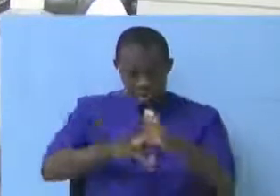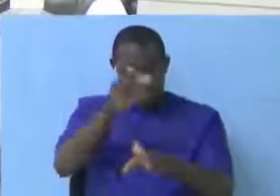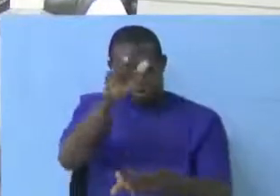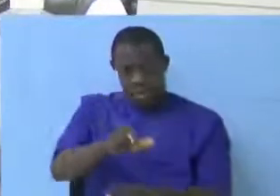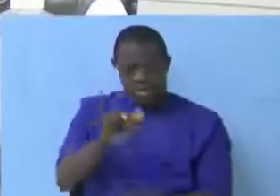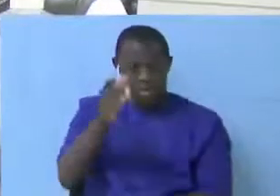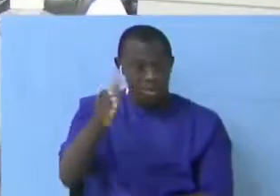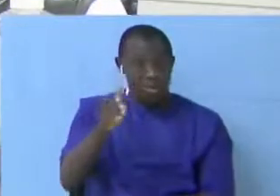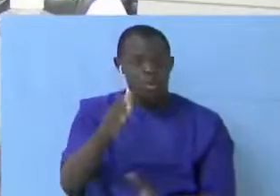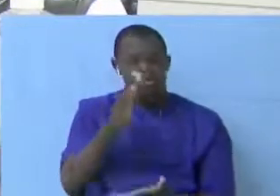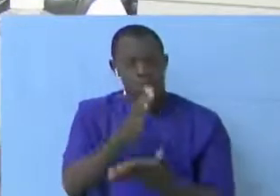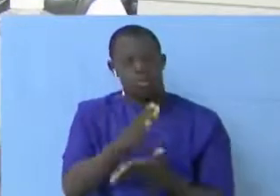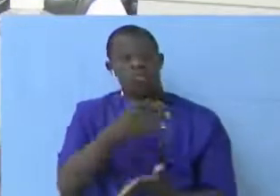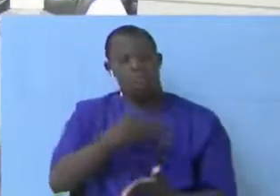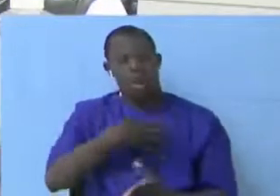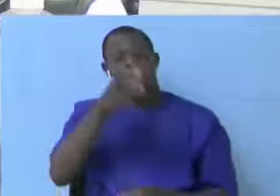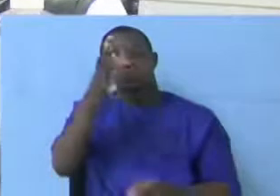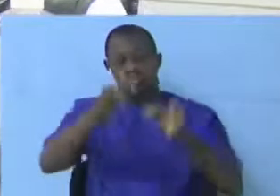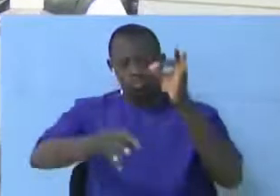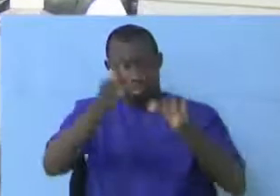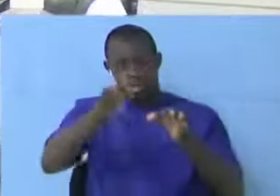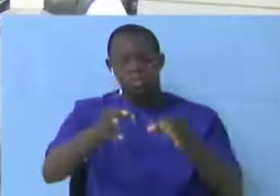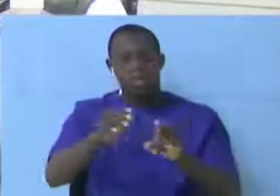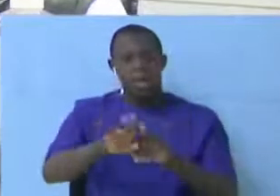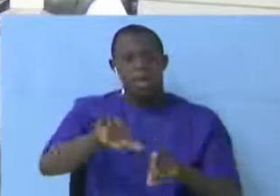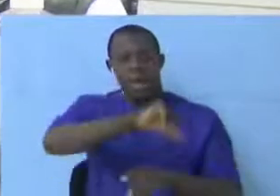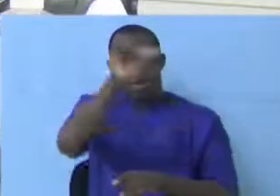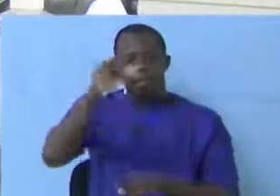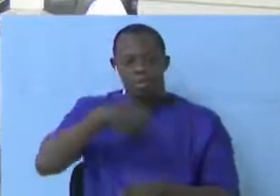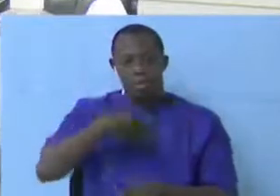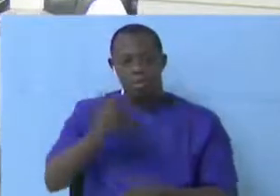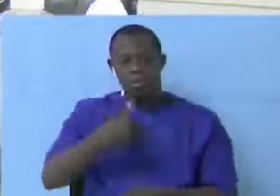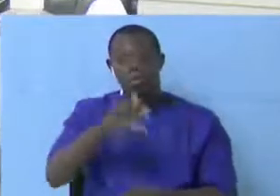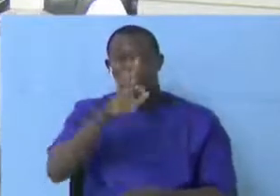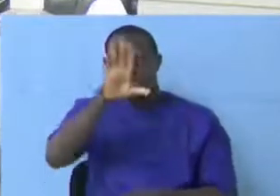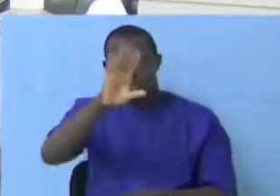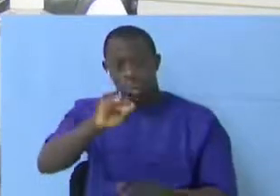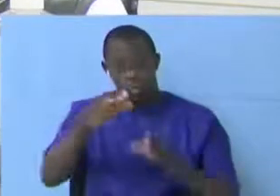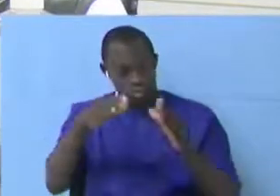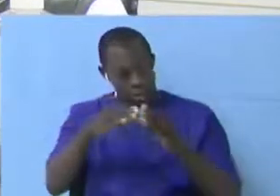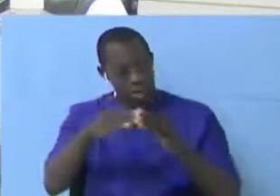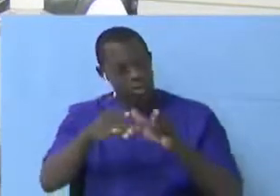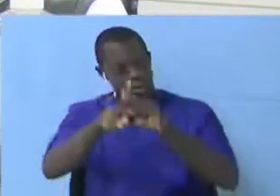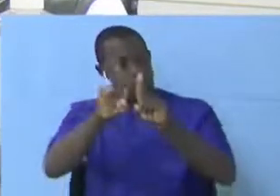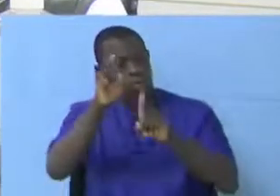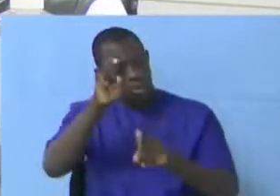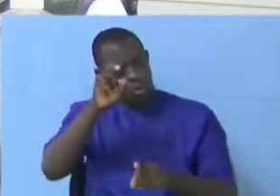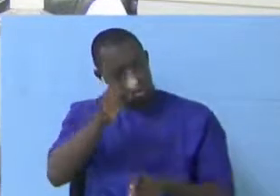we want justice. And we want the people that are dealing with us to be fair with us.